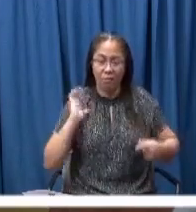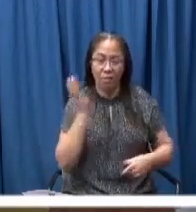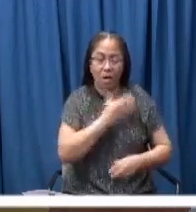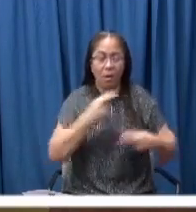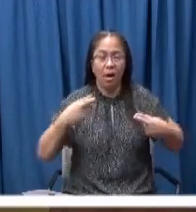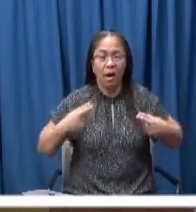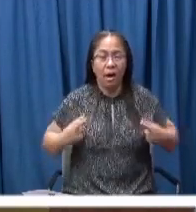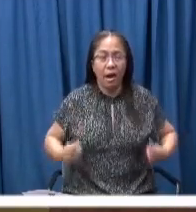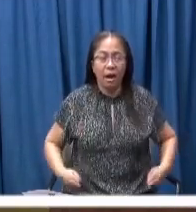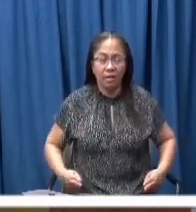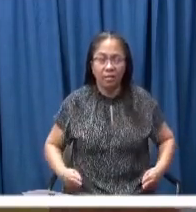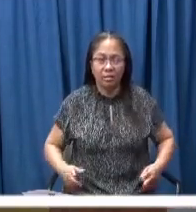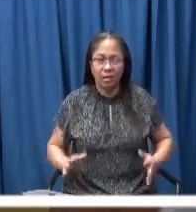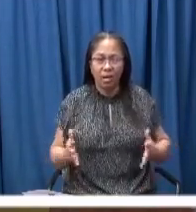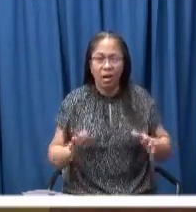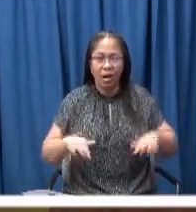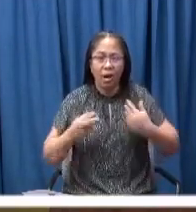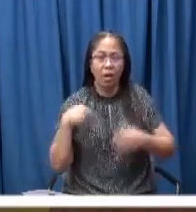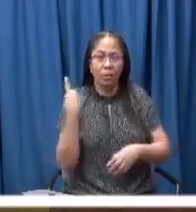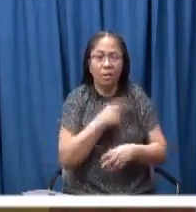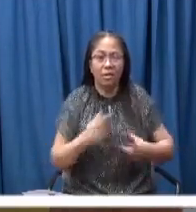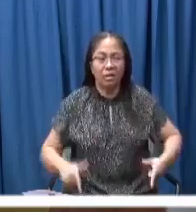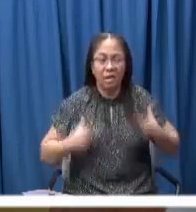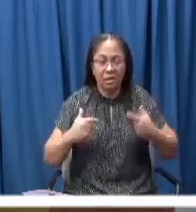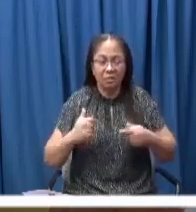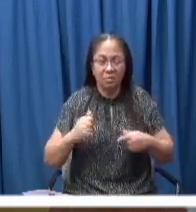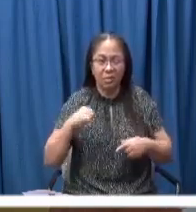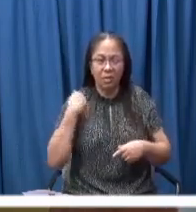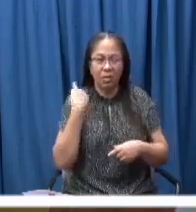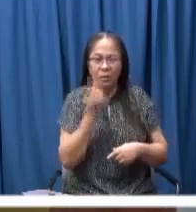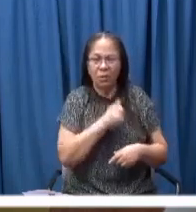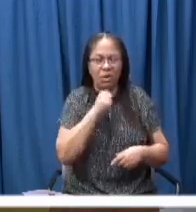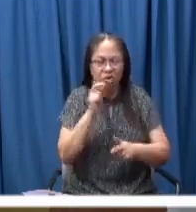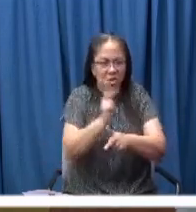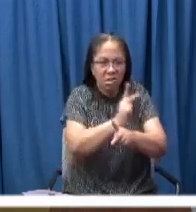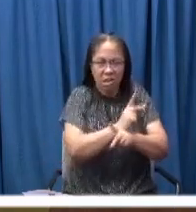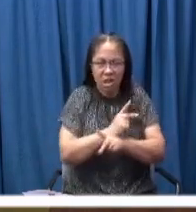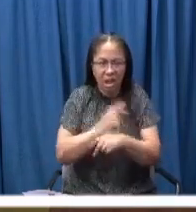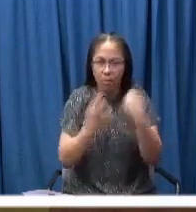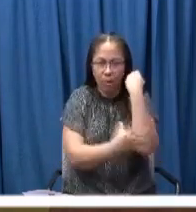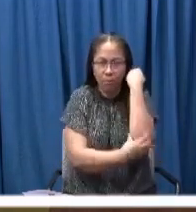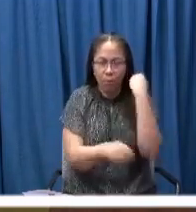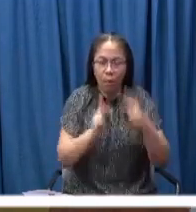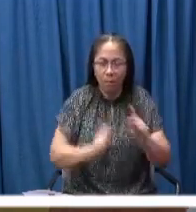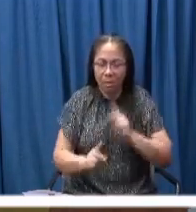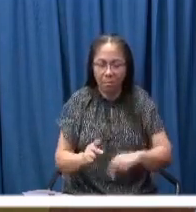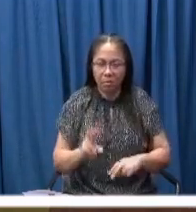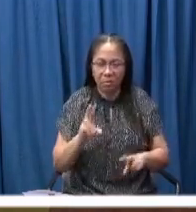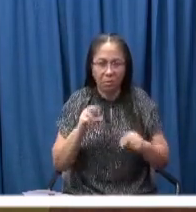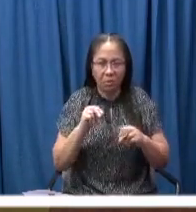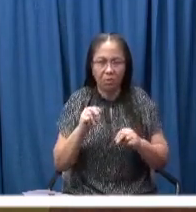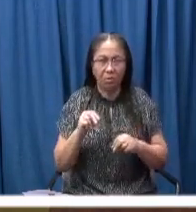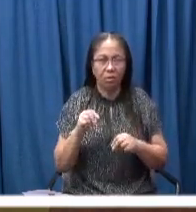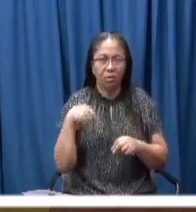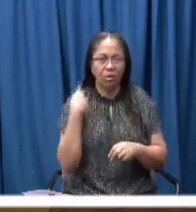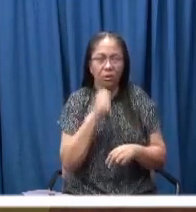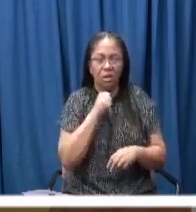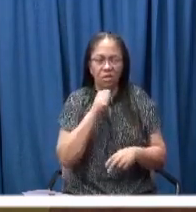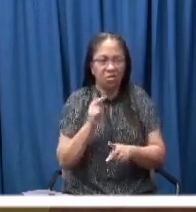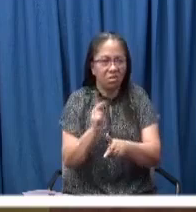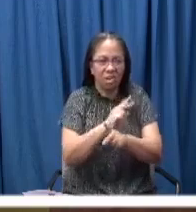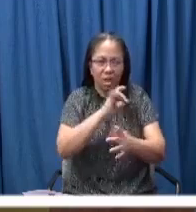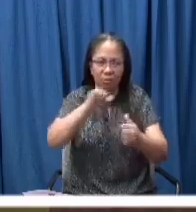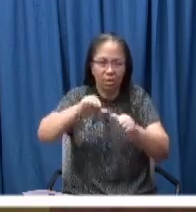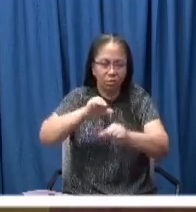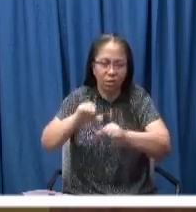our lifestyles that didn't care about the poor and care about those who were on the fringe of society.